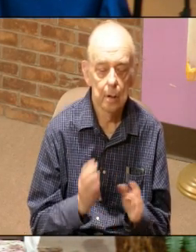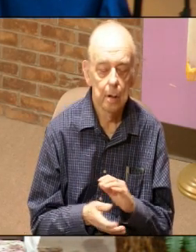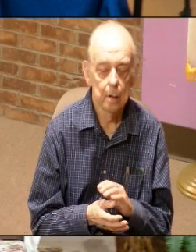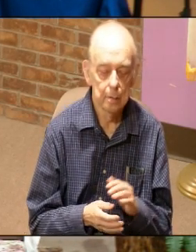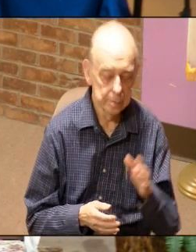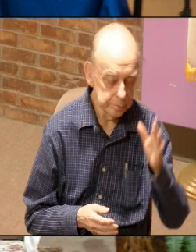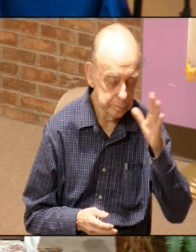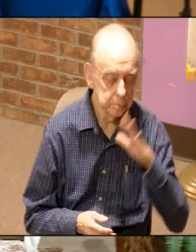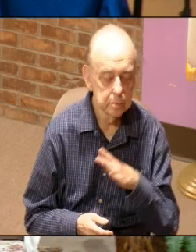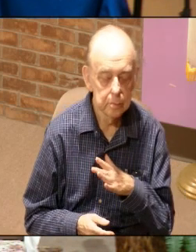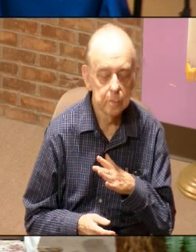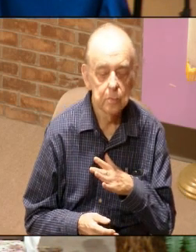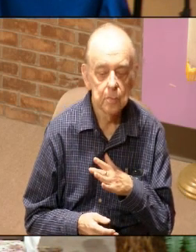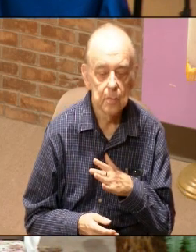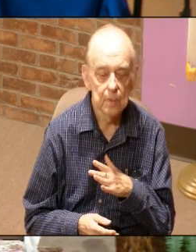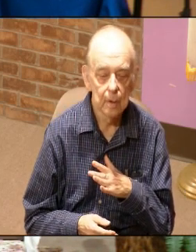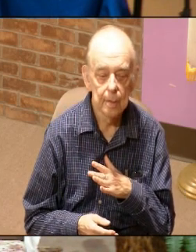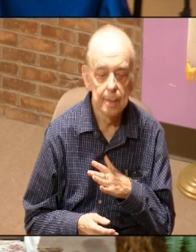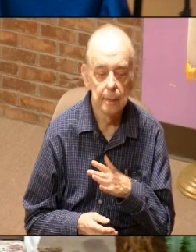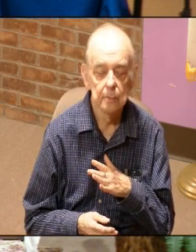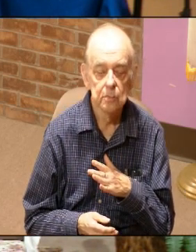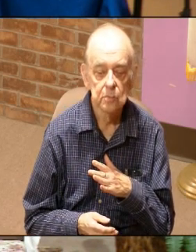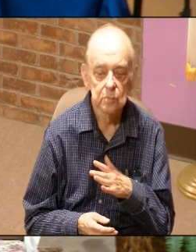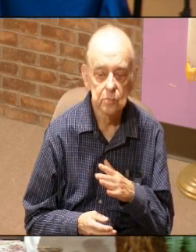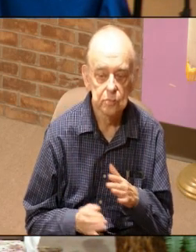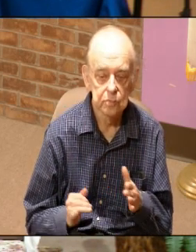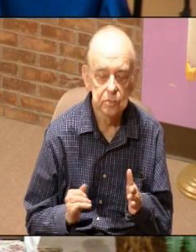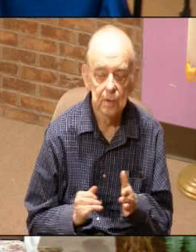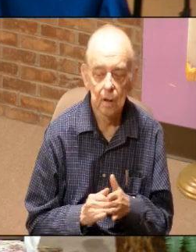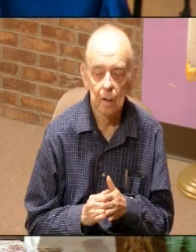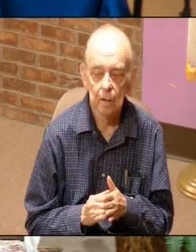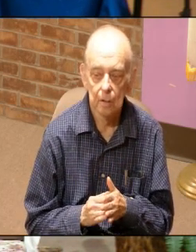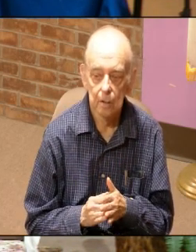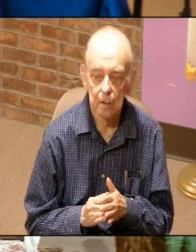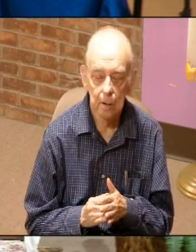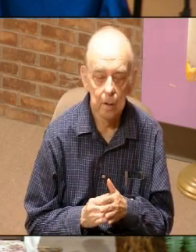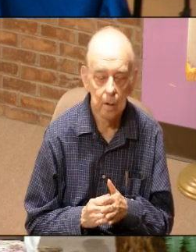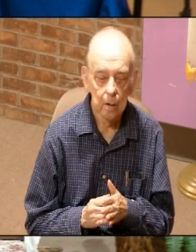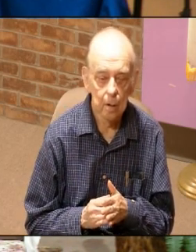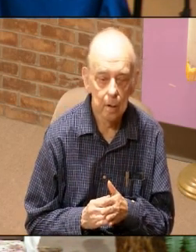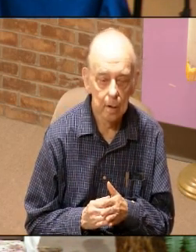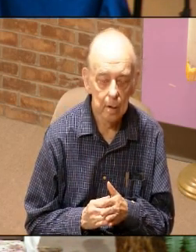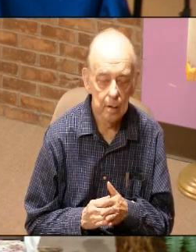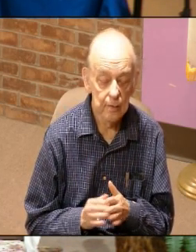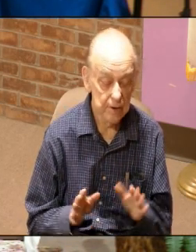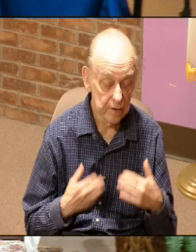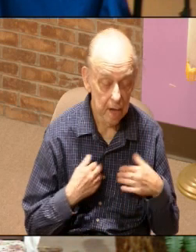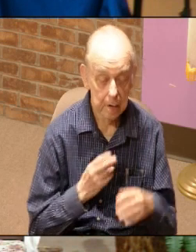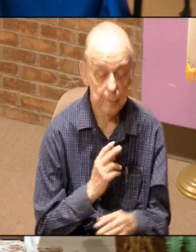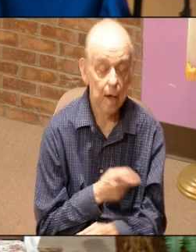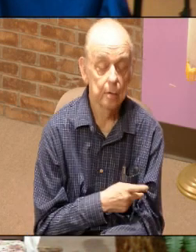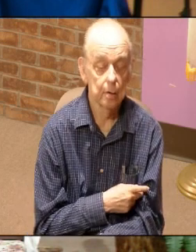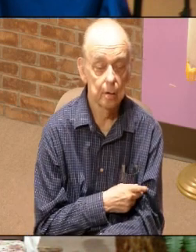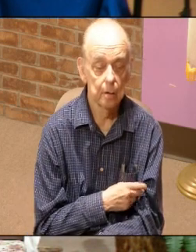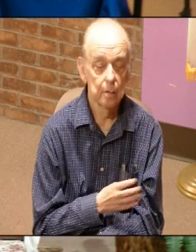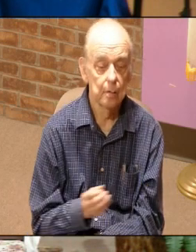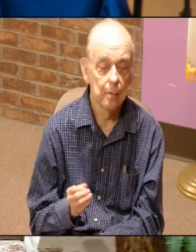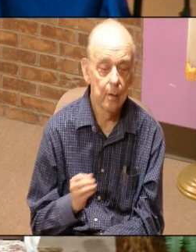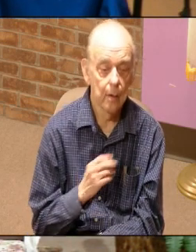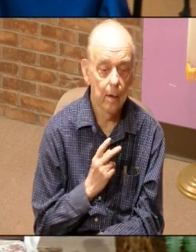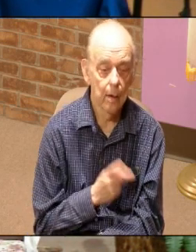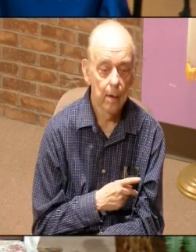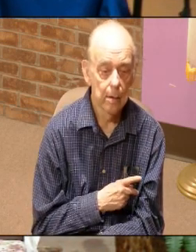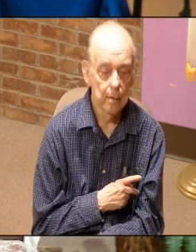a man that had power. And that